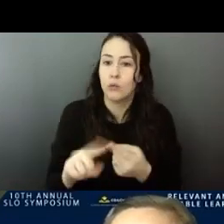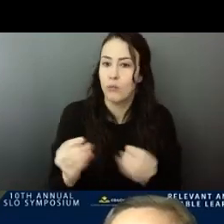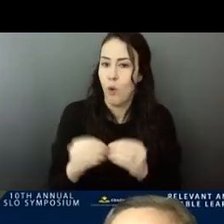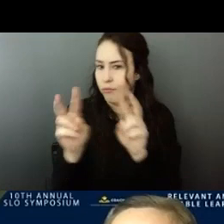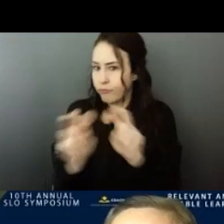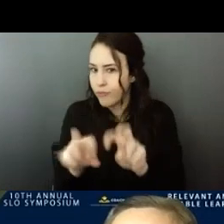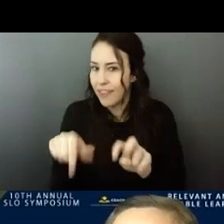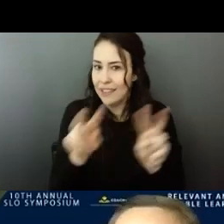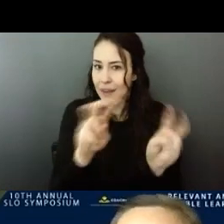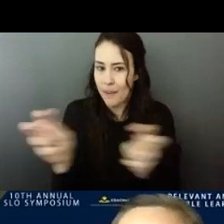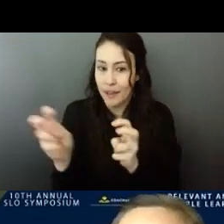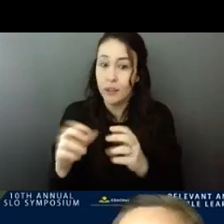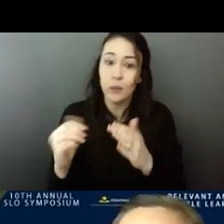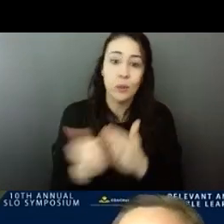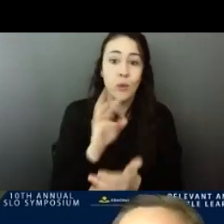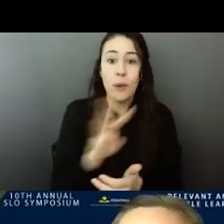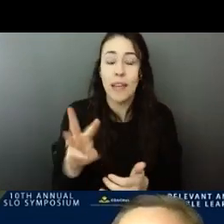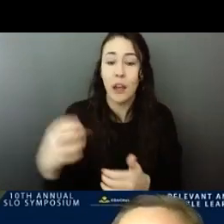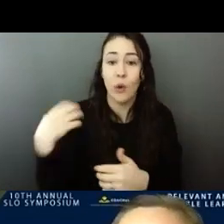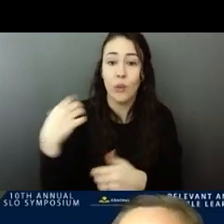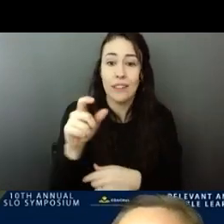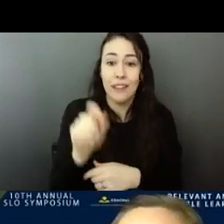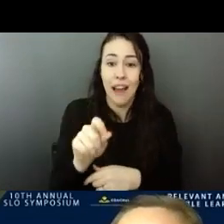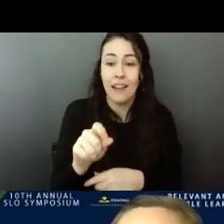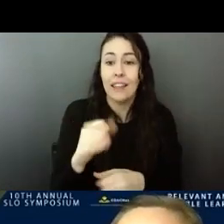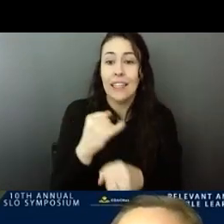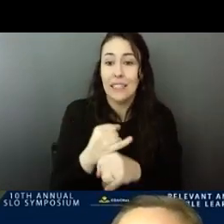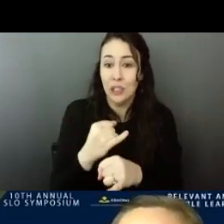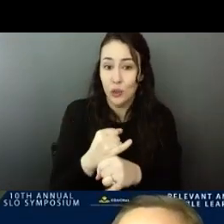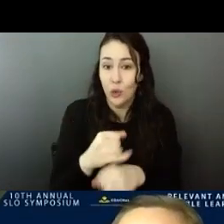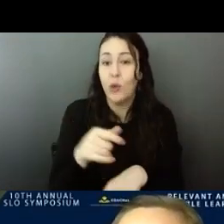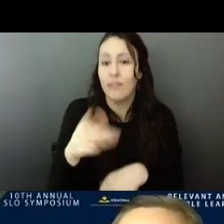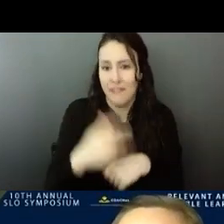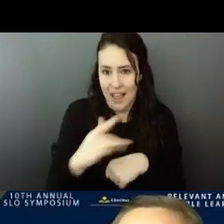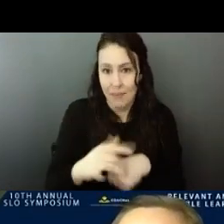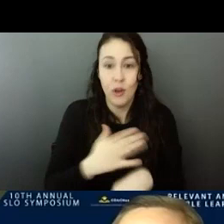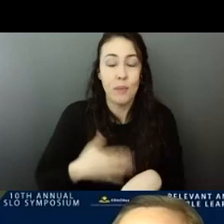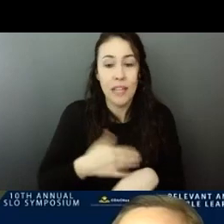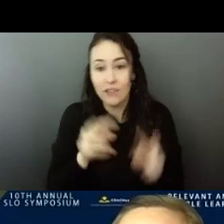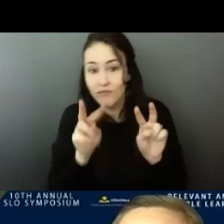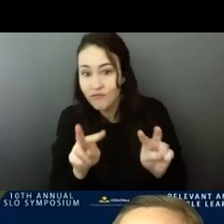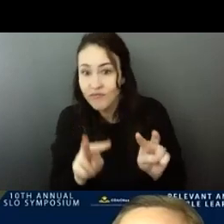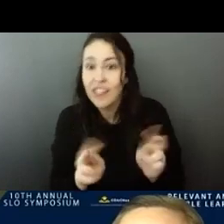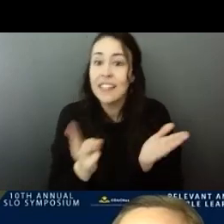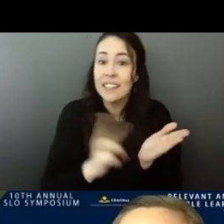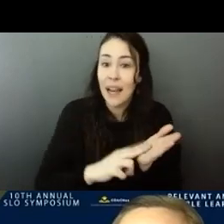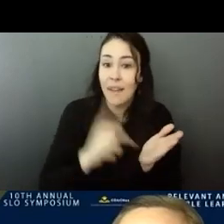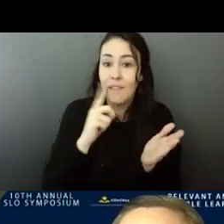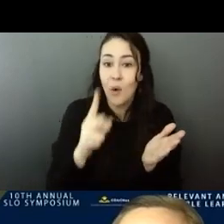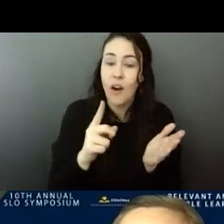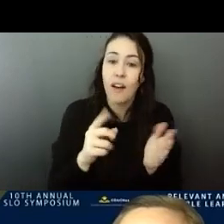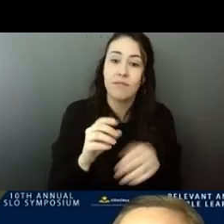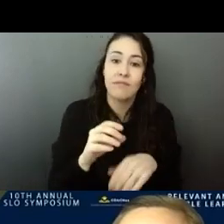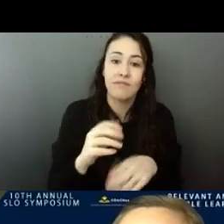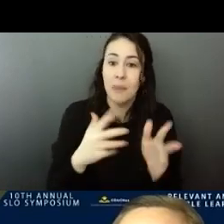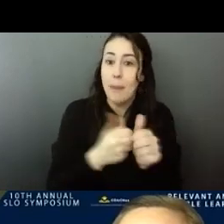website, coaches.institute, is now available, so please do check it out and sign up for updates and check out our blog. All of